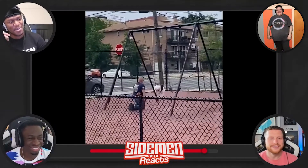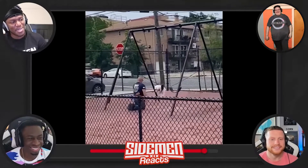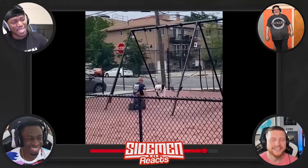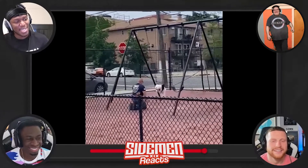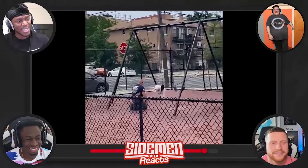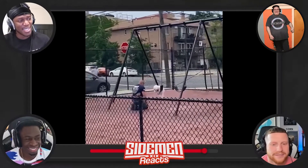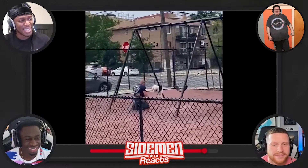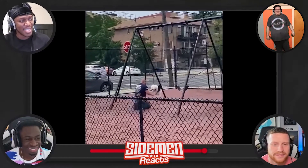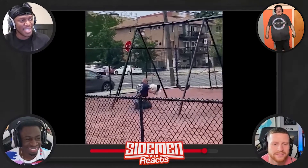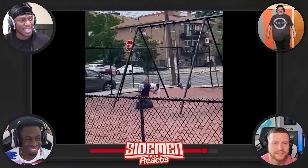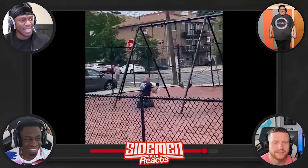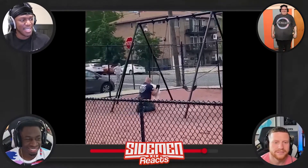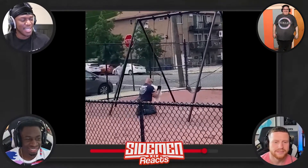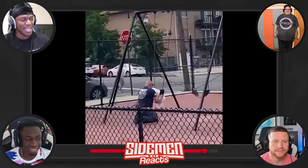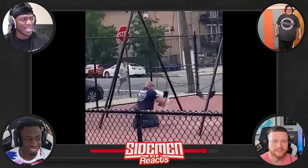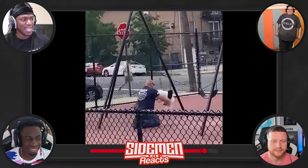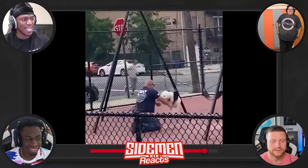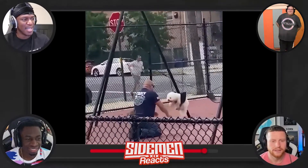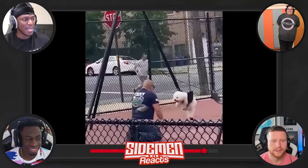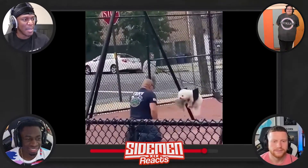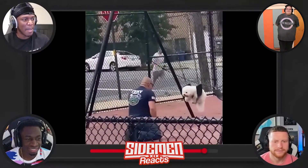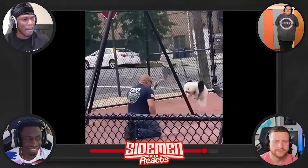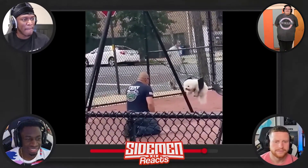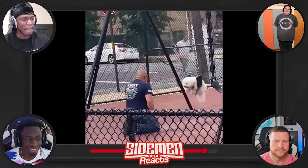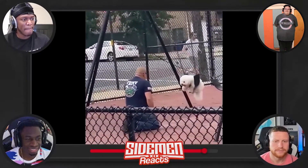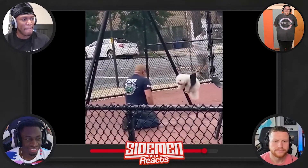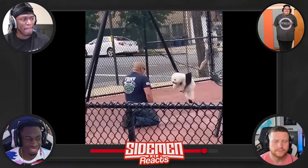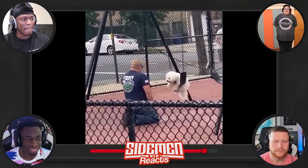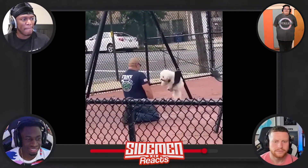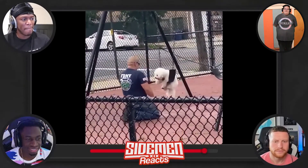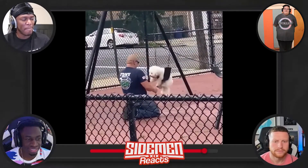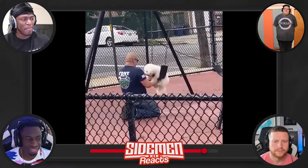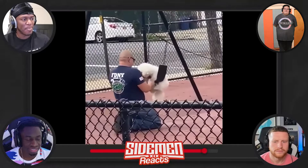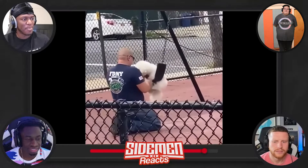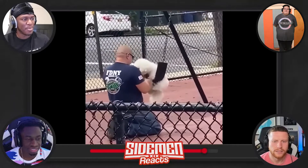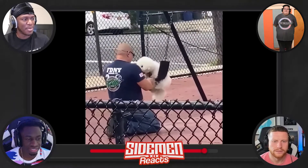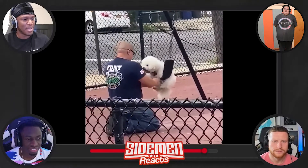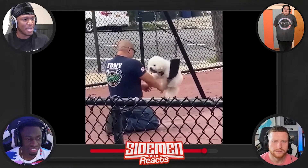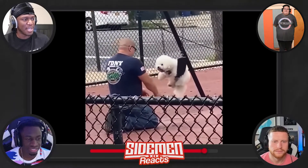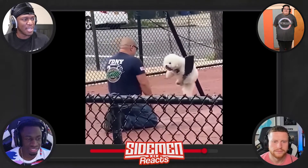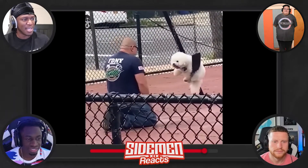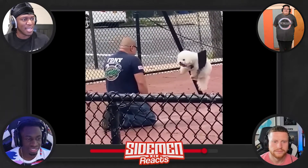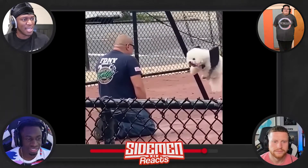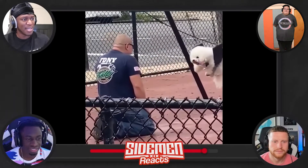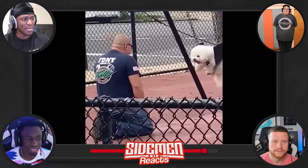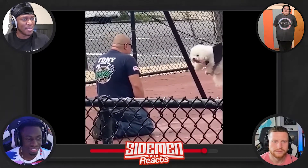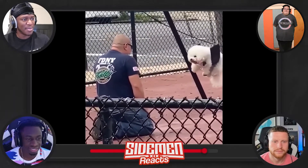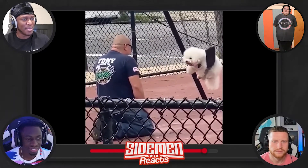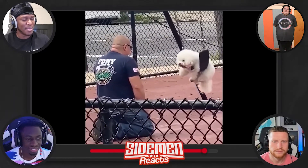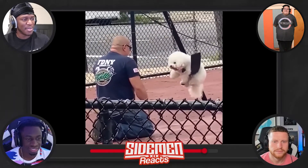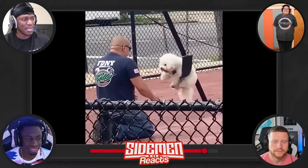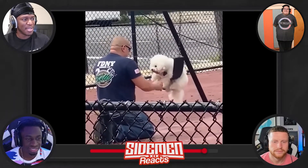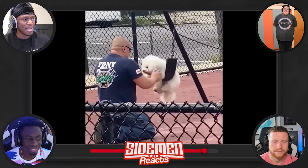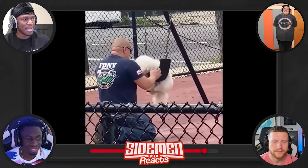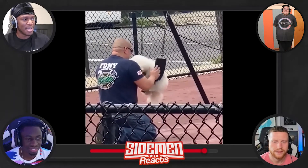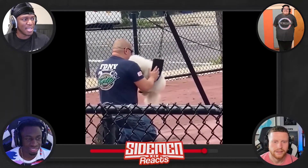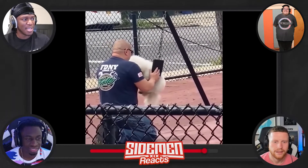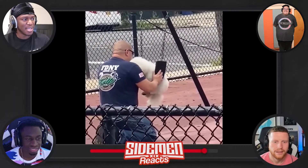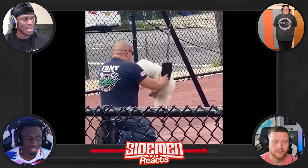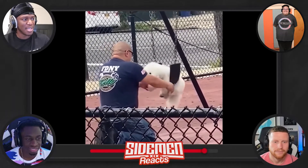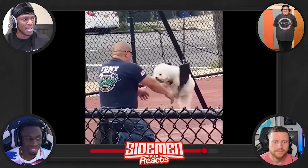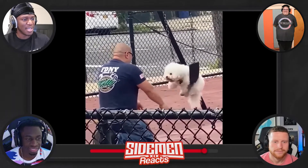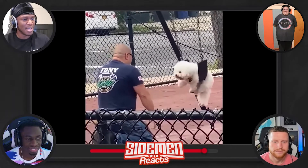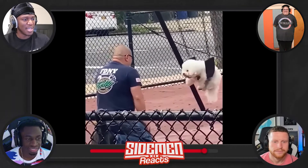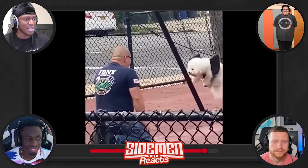I have some bad news I wanted to share. Unfortunately, that's the end of this video. And I really hope you enjoyed. And I'll see you guys again very, very